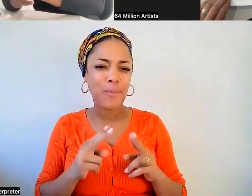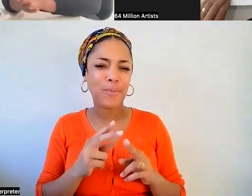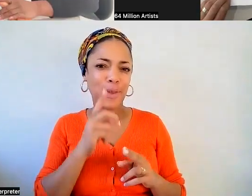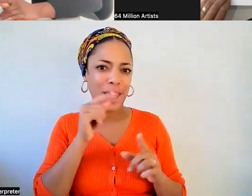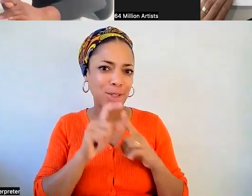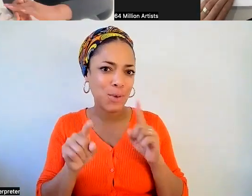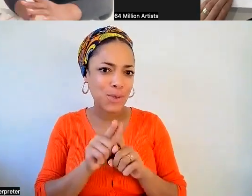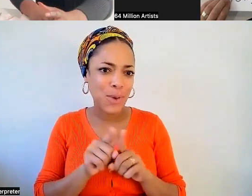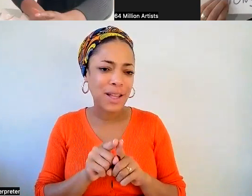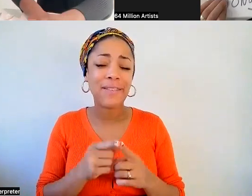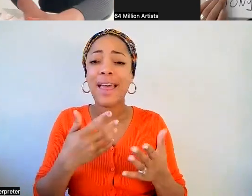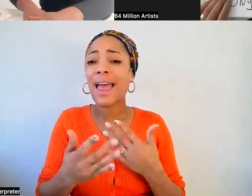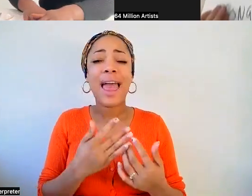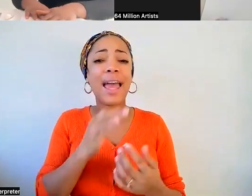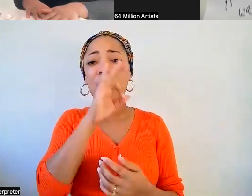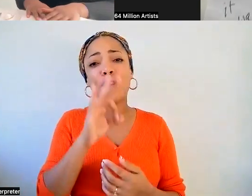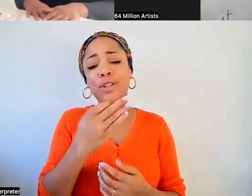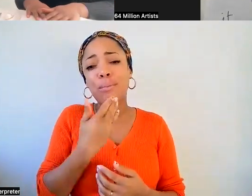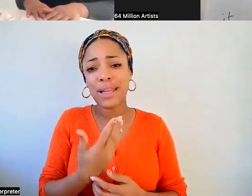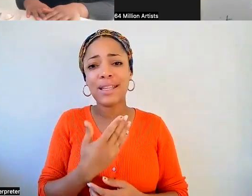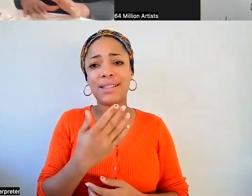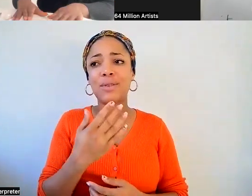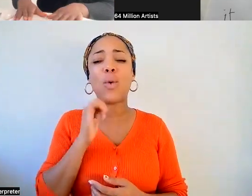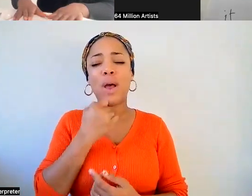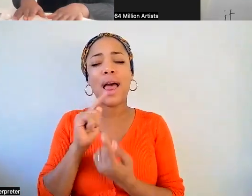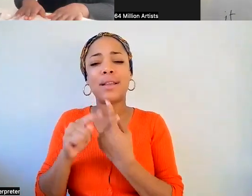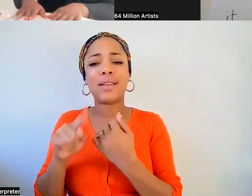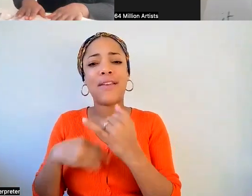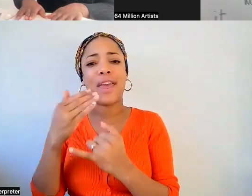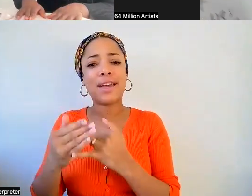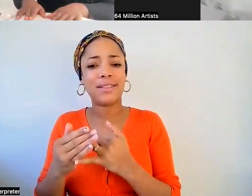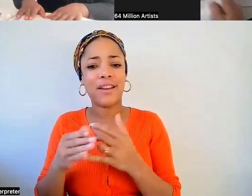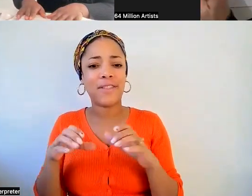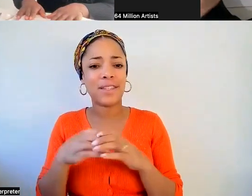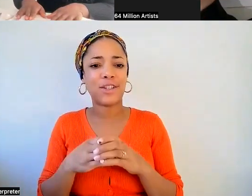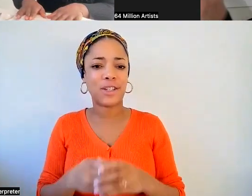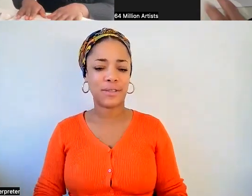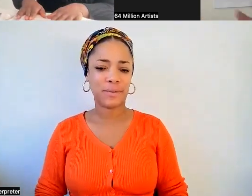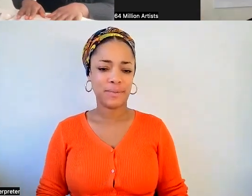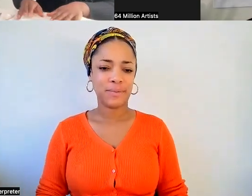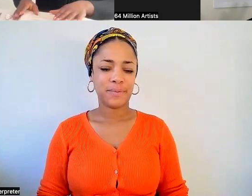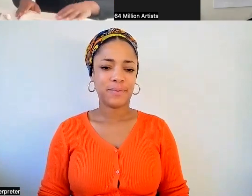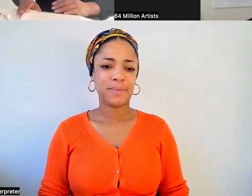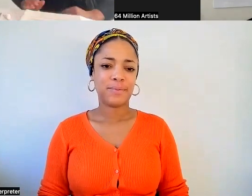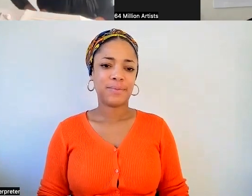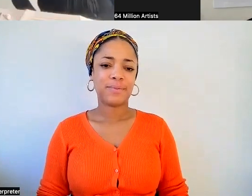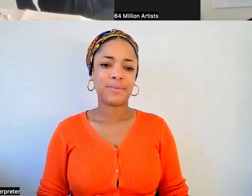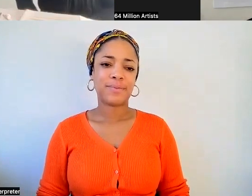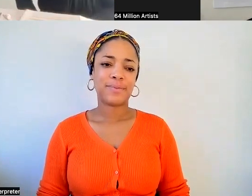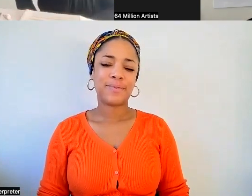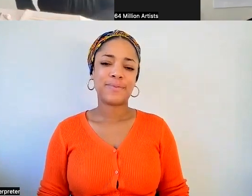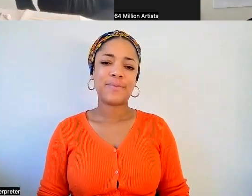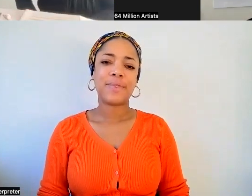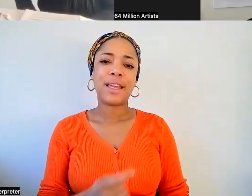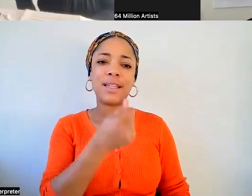we will be answering questions at the end of the session. Keep creating. And if you want to make, some people like to make things rhyme. Some